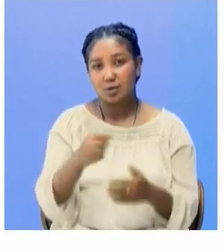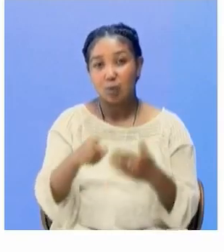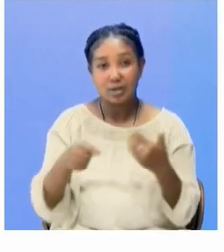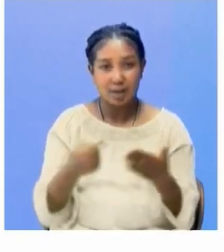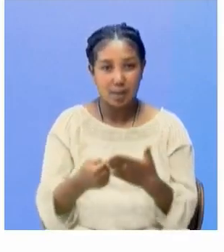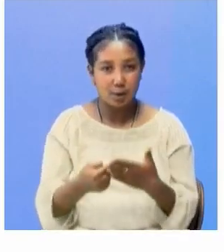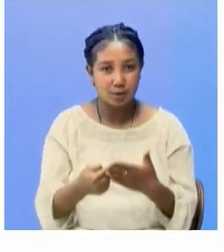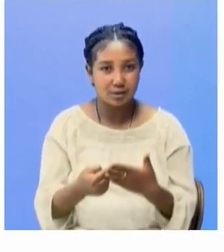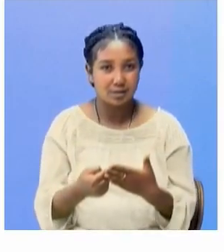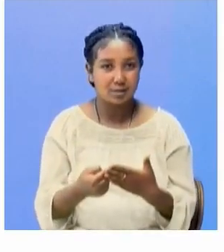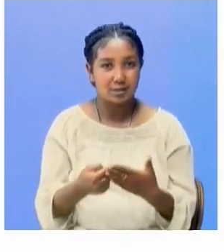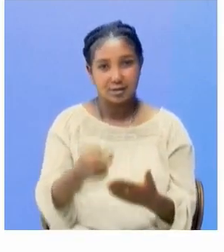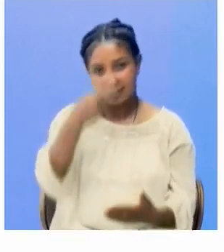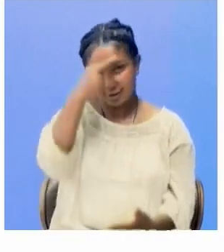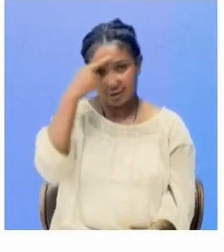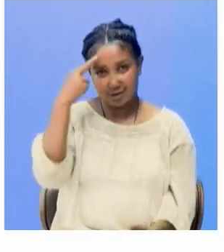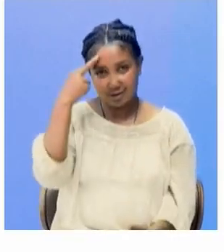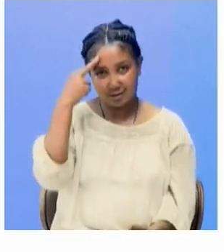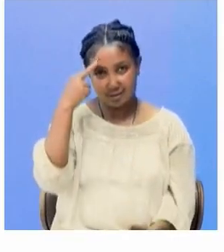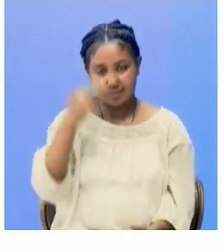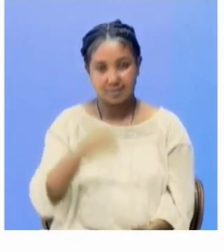about reason.